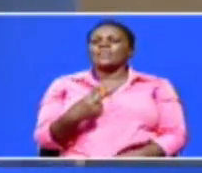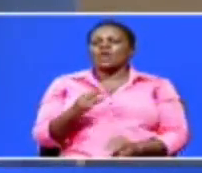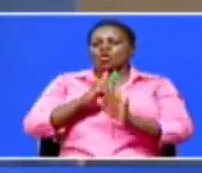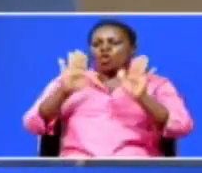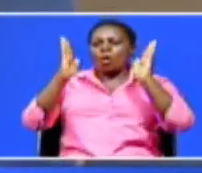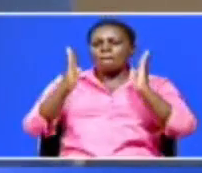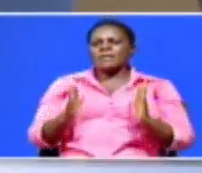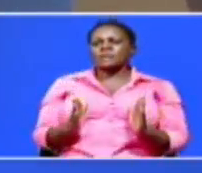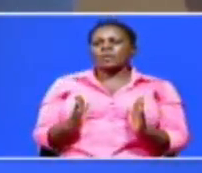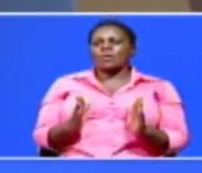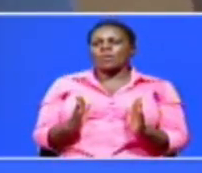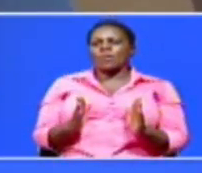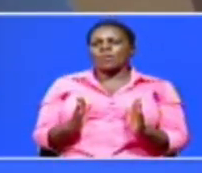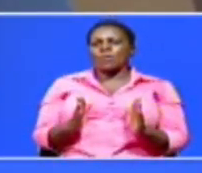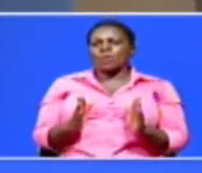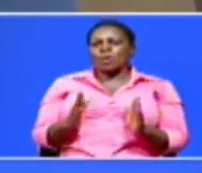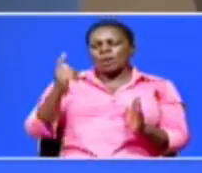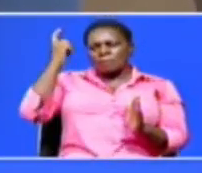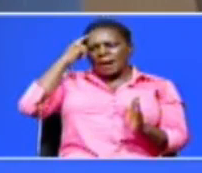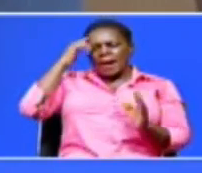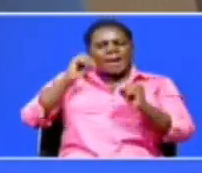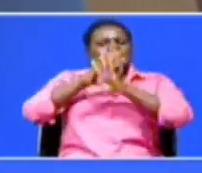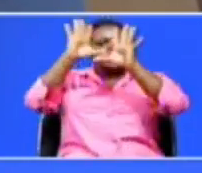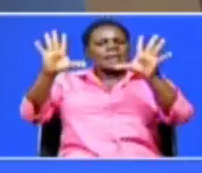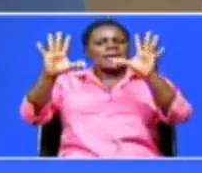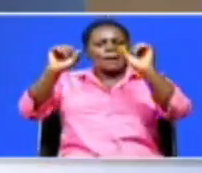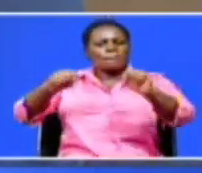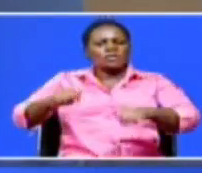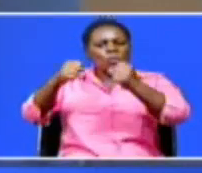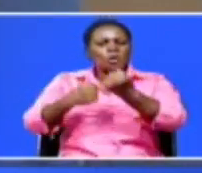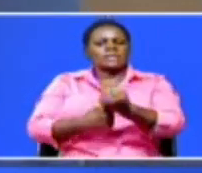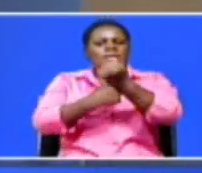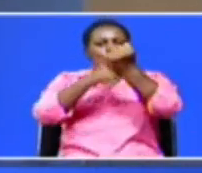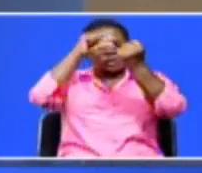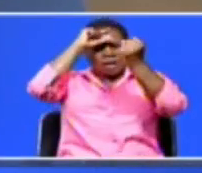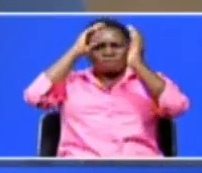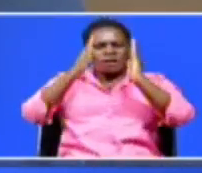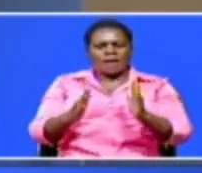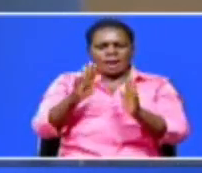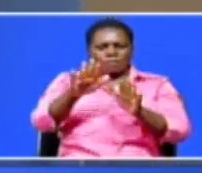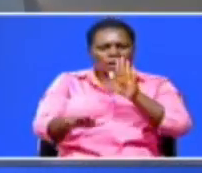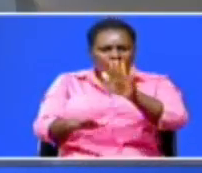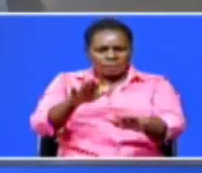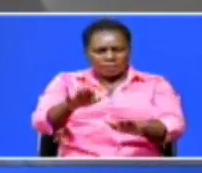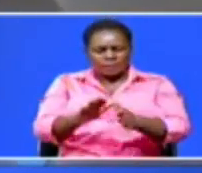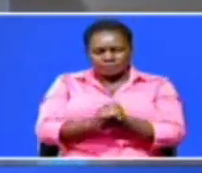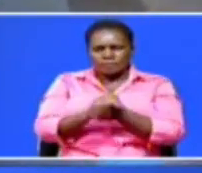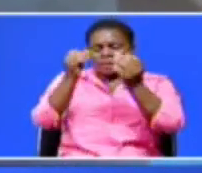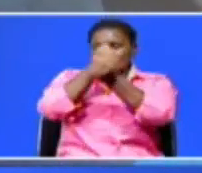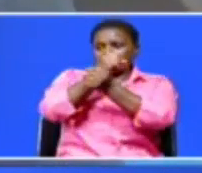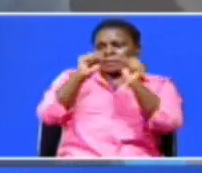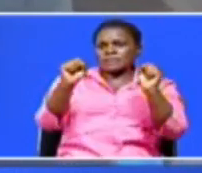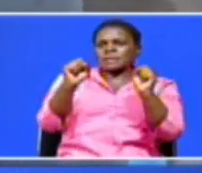one with a conscience who can support Governor Waiguru's rules and administration. Mr.